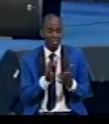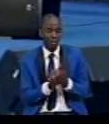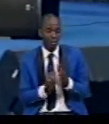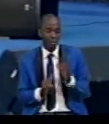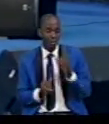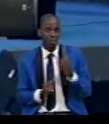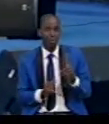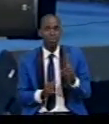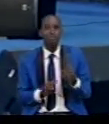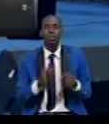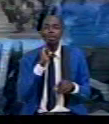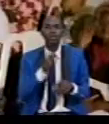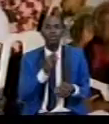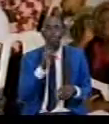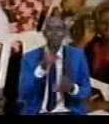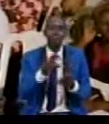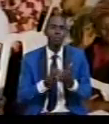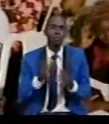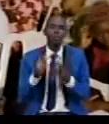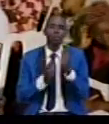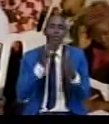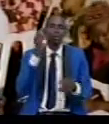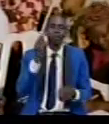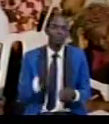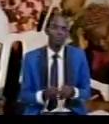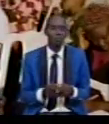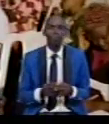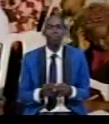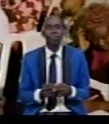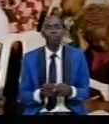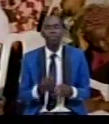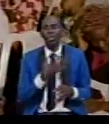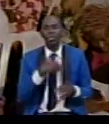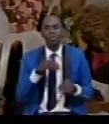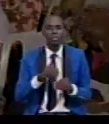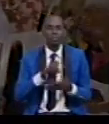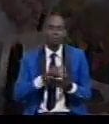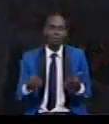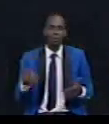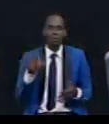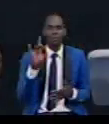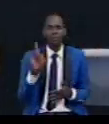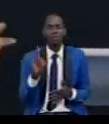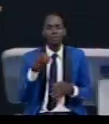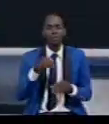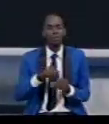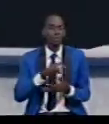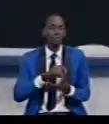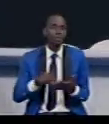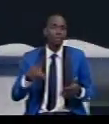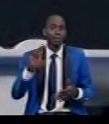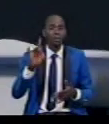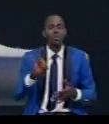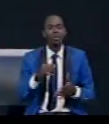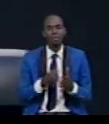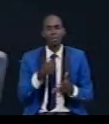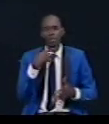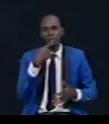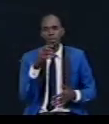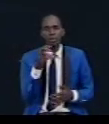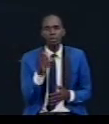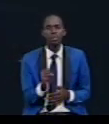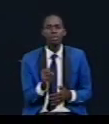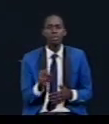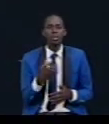is not your portion. And so in verse 8, look at verse 8, it says, and he said